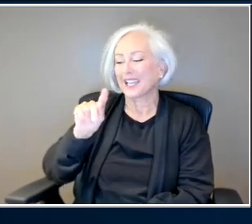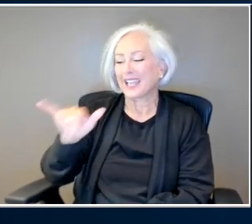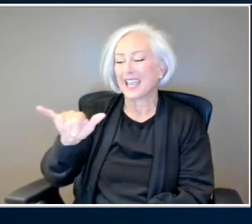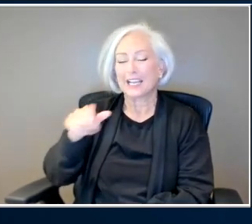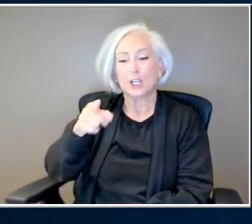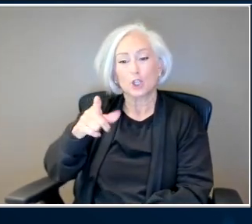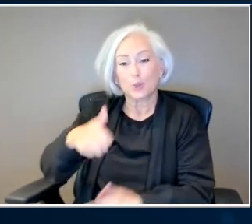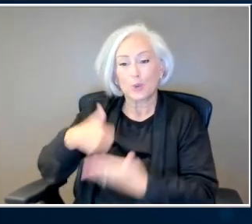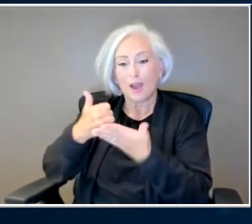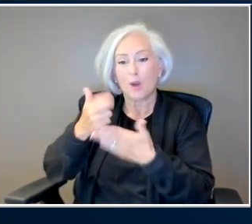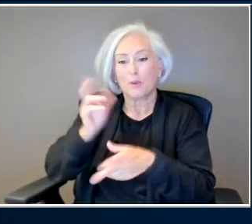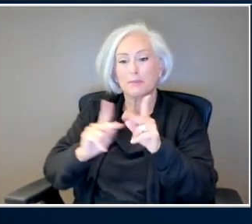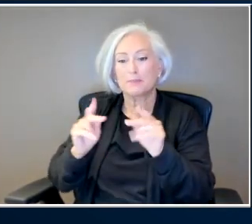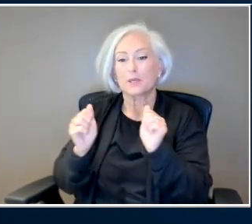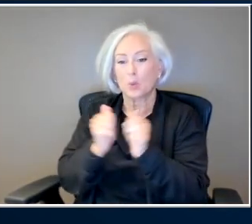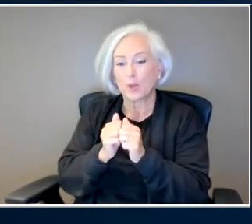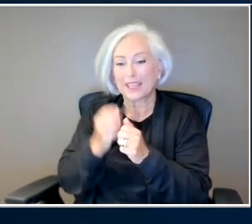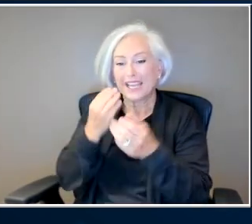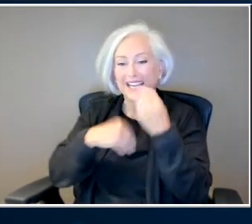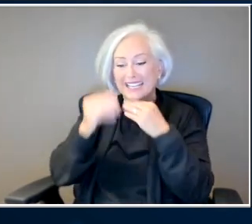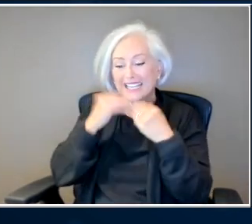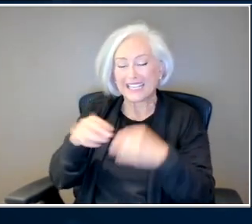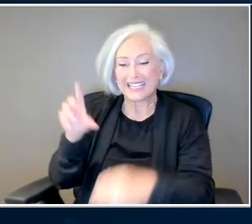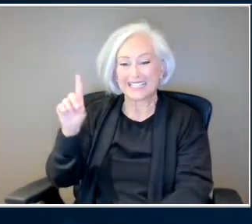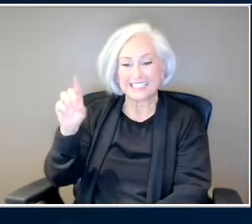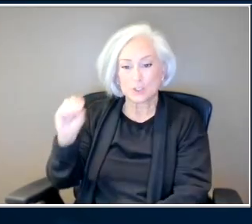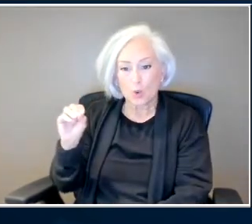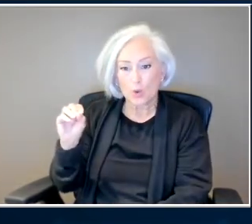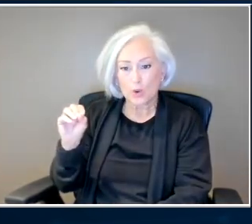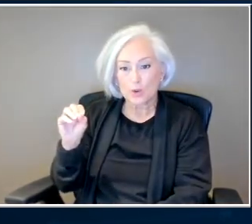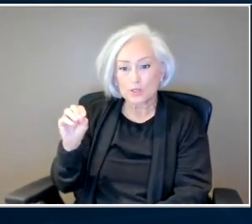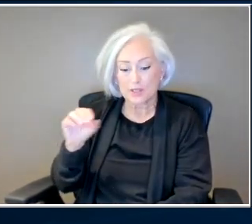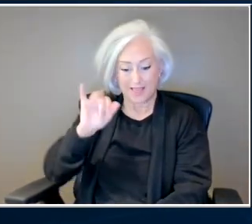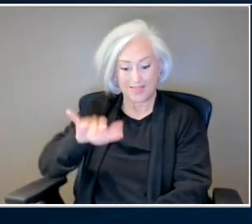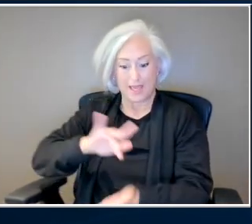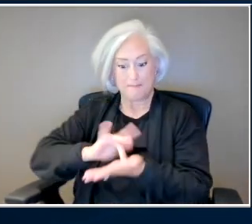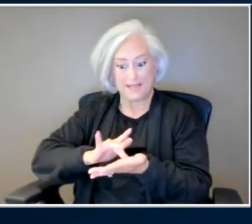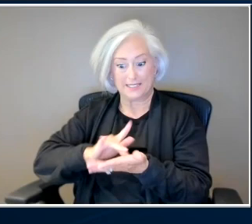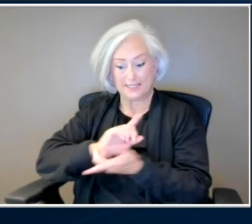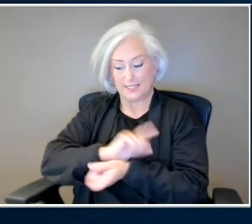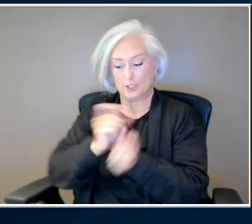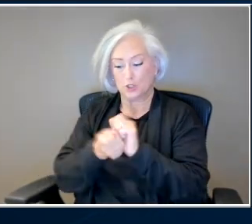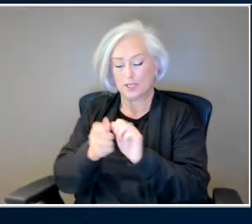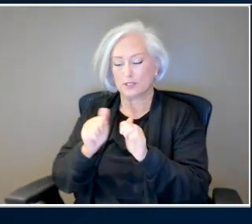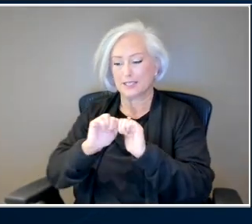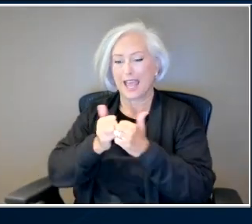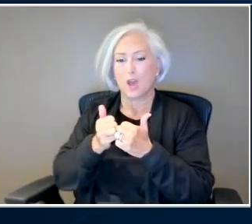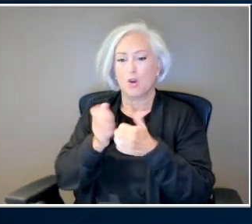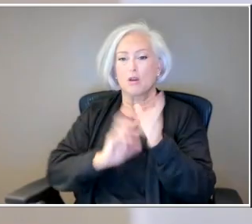And Katie, these medications can change how people think about food. How does it do that?